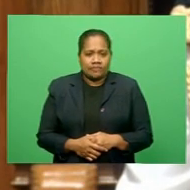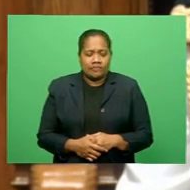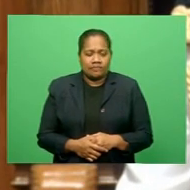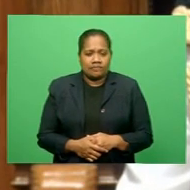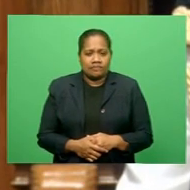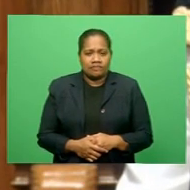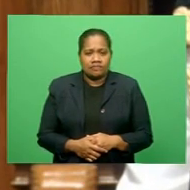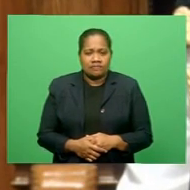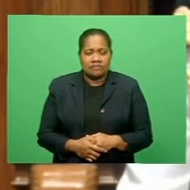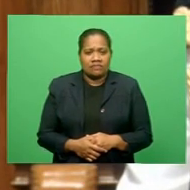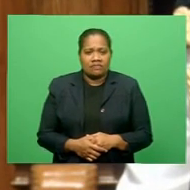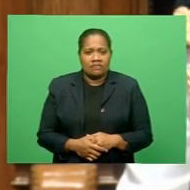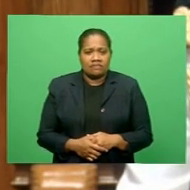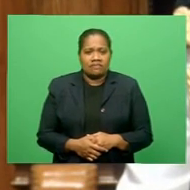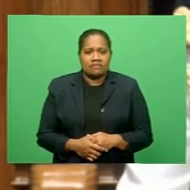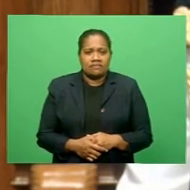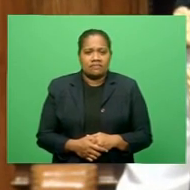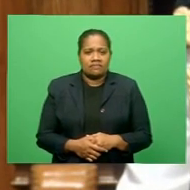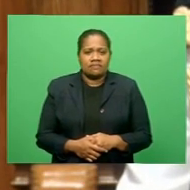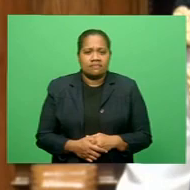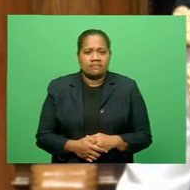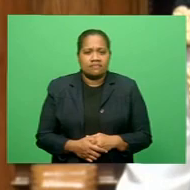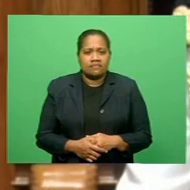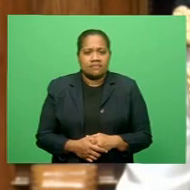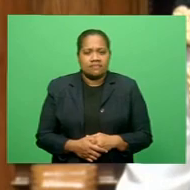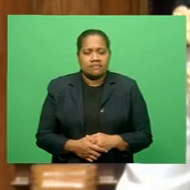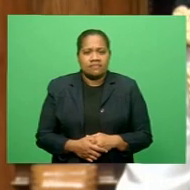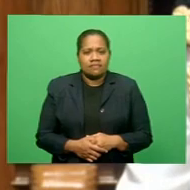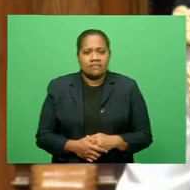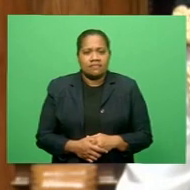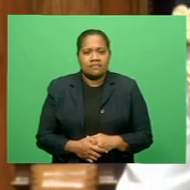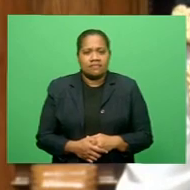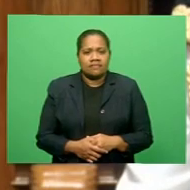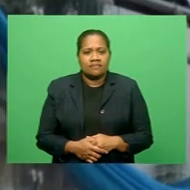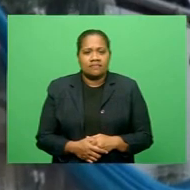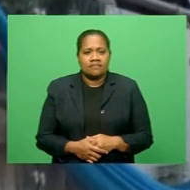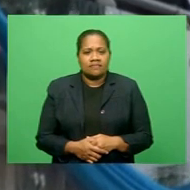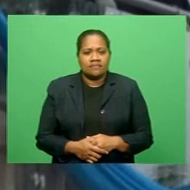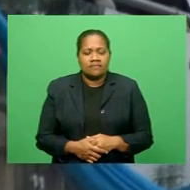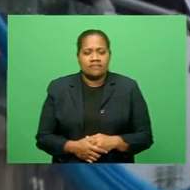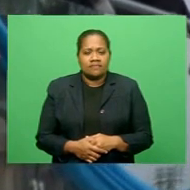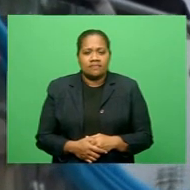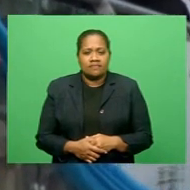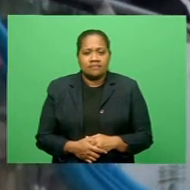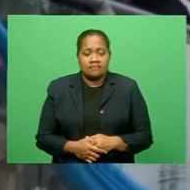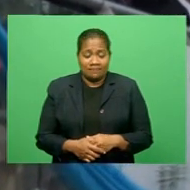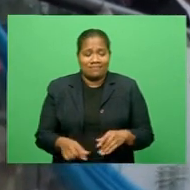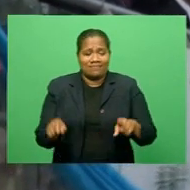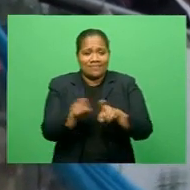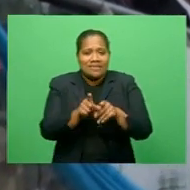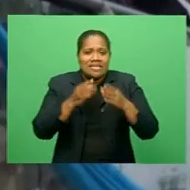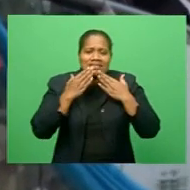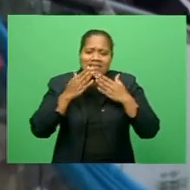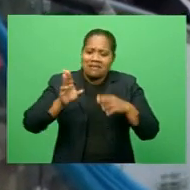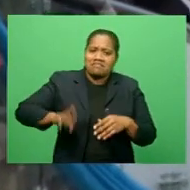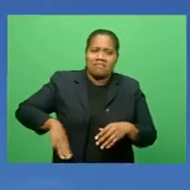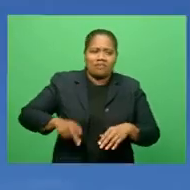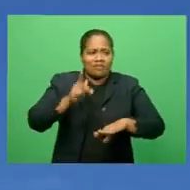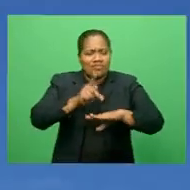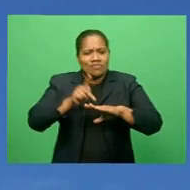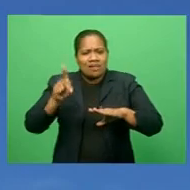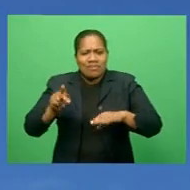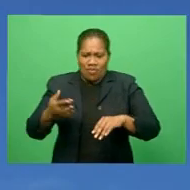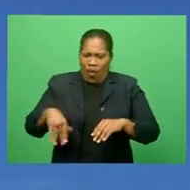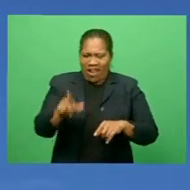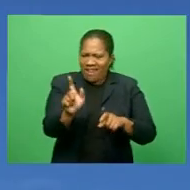bill, the search and rescue bill, the child justice bill. He also thanked the members of the Parliament and all personnel